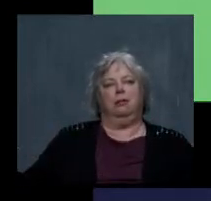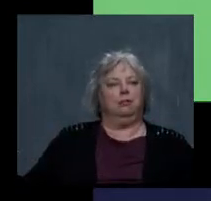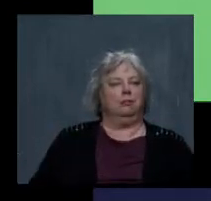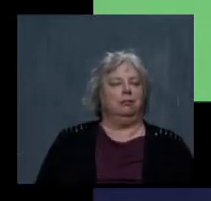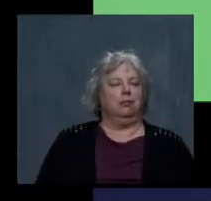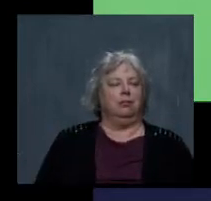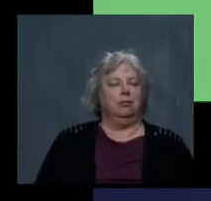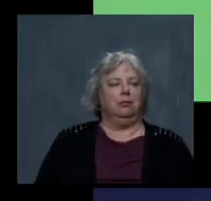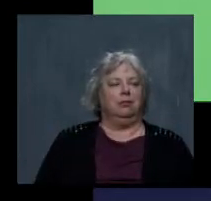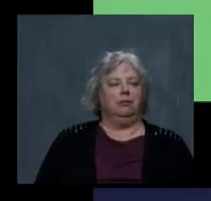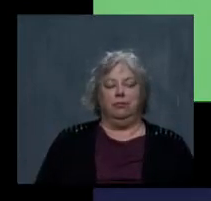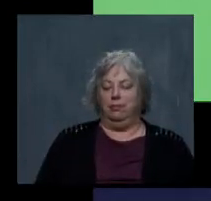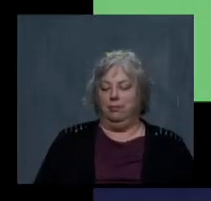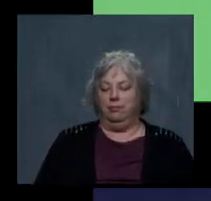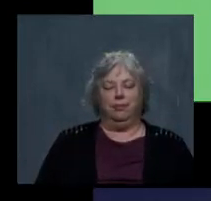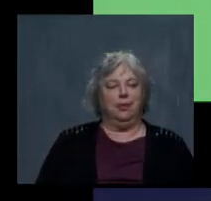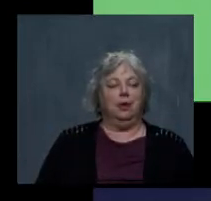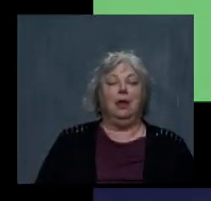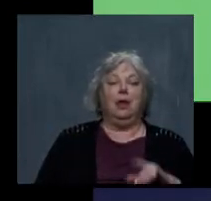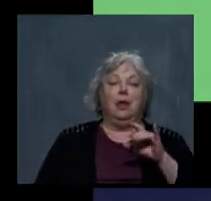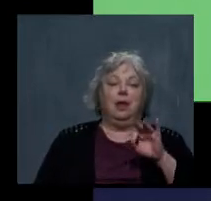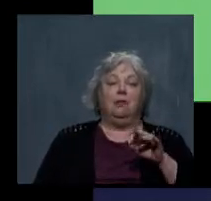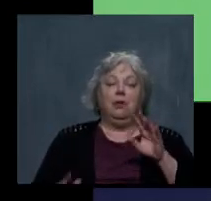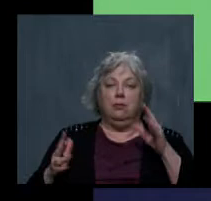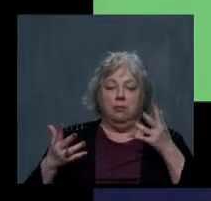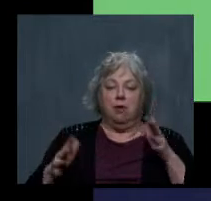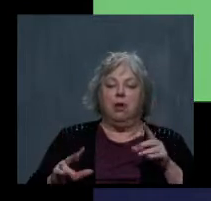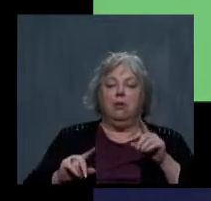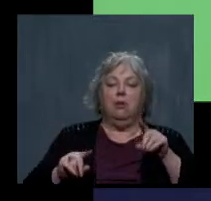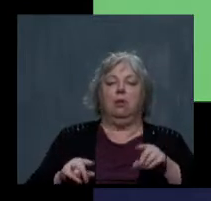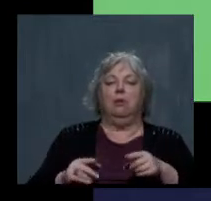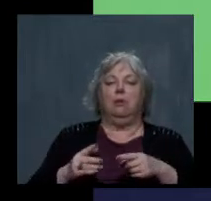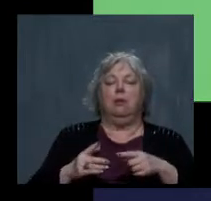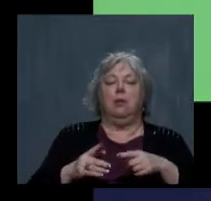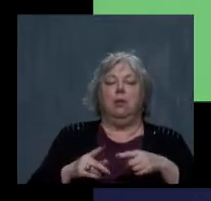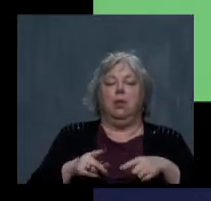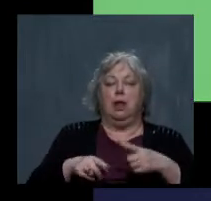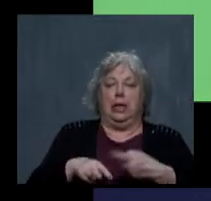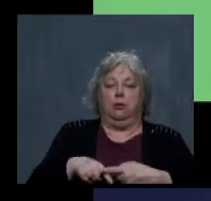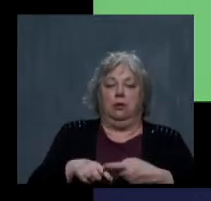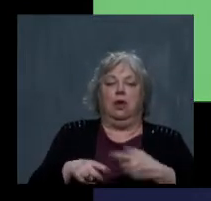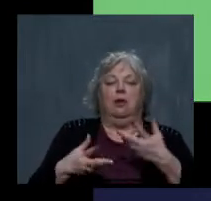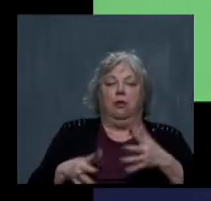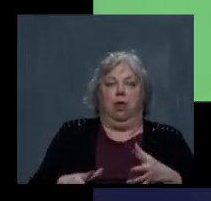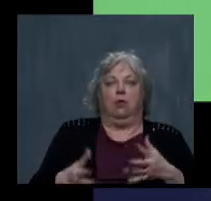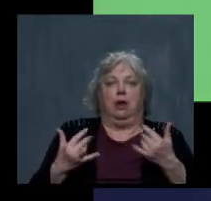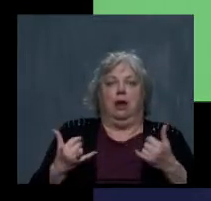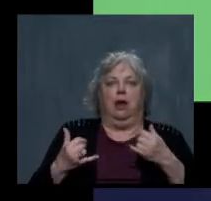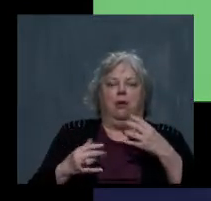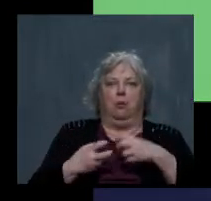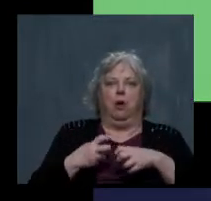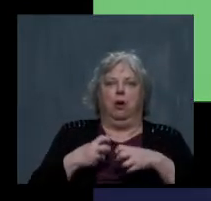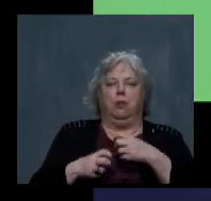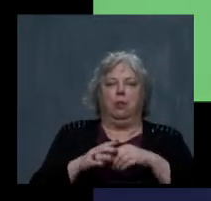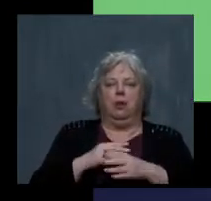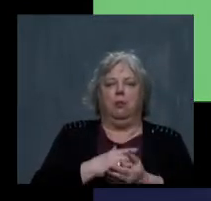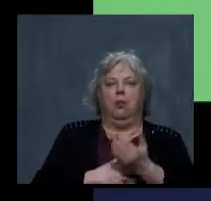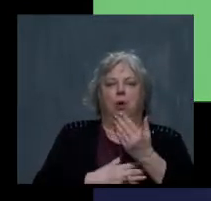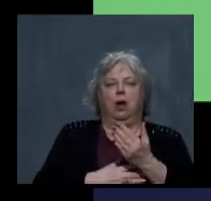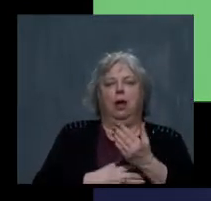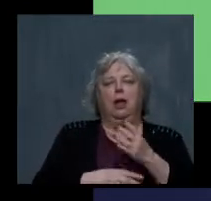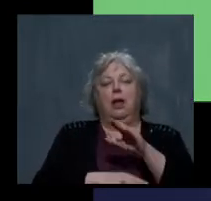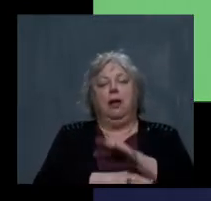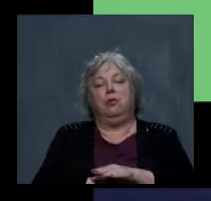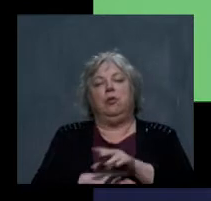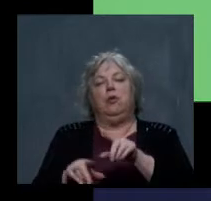And obviously, this, if you have been there, it's a pretty big problem in the morning. And the same scenario, you know, it will happen in the evening, but